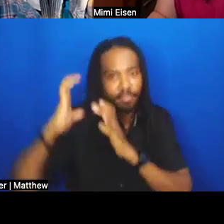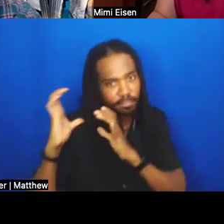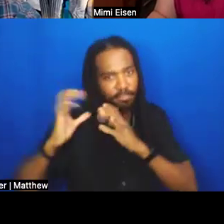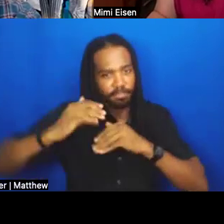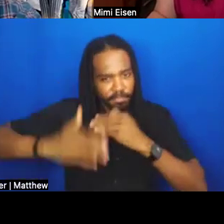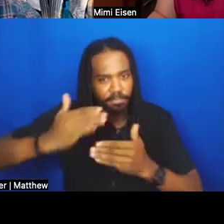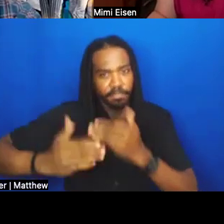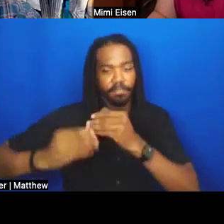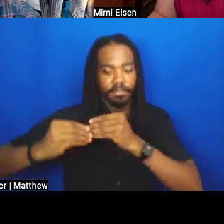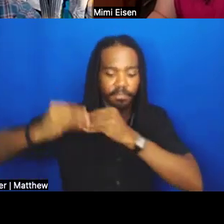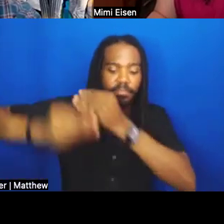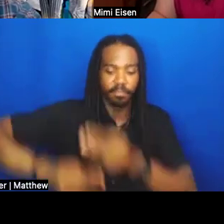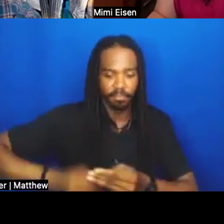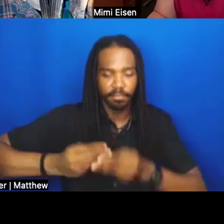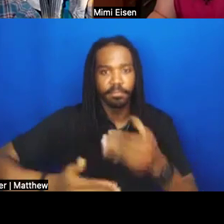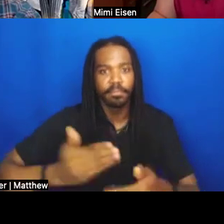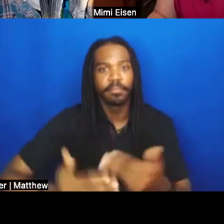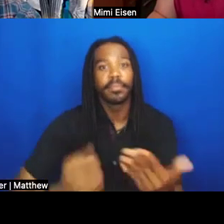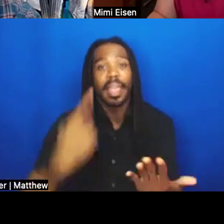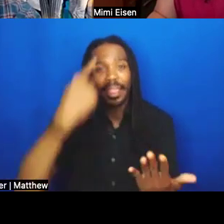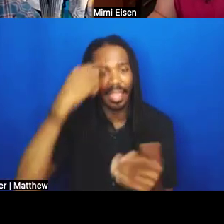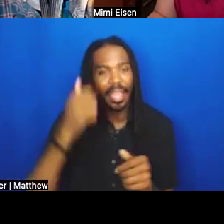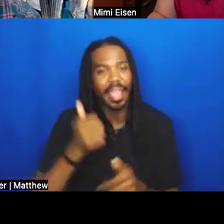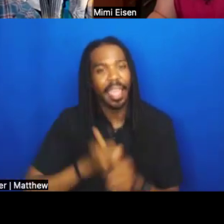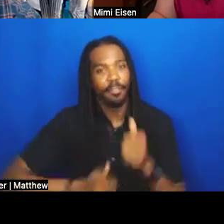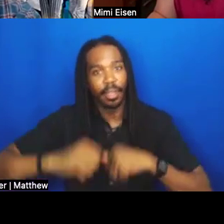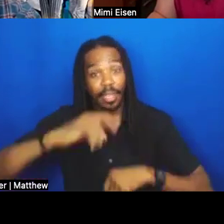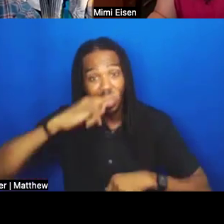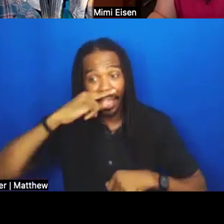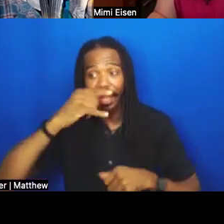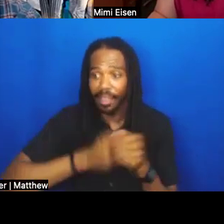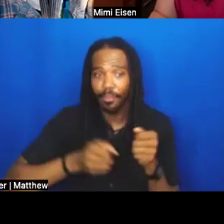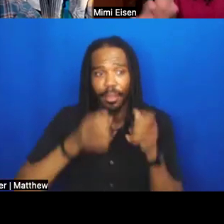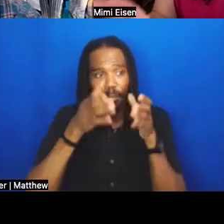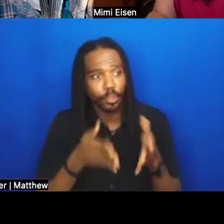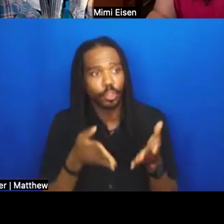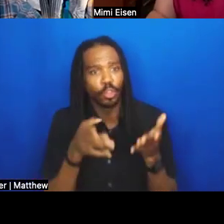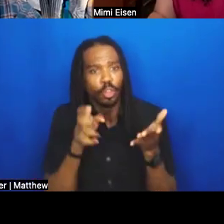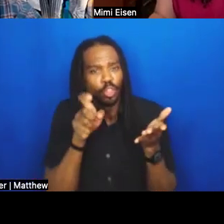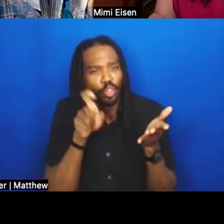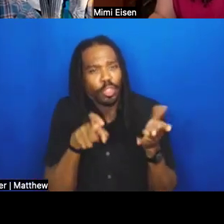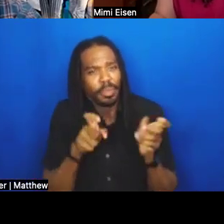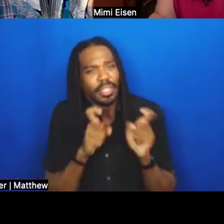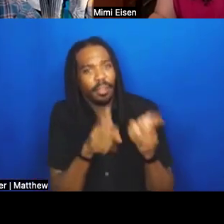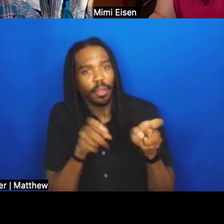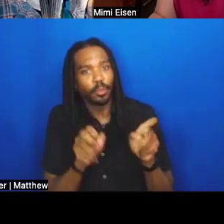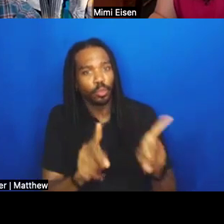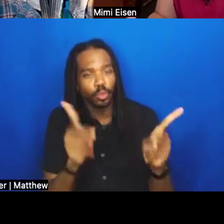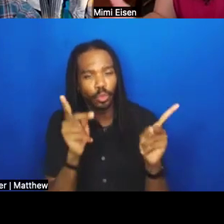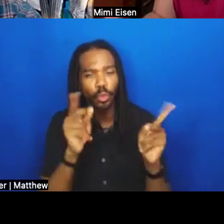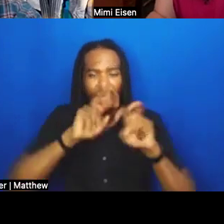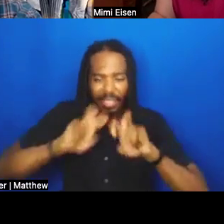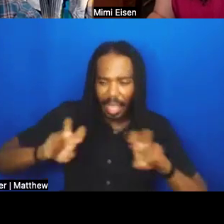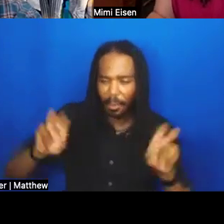that every kid and every person should have a chance to examine the more complex picture, as you put it, and